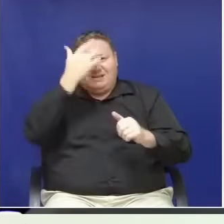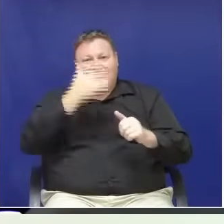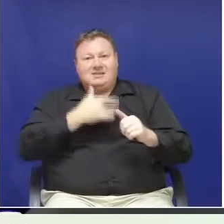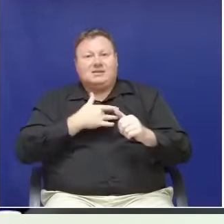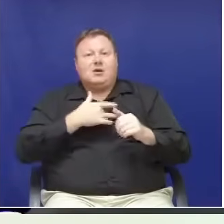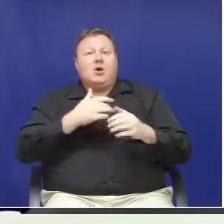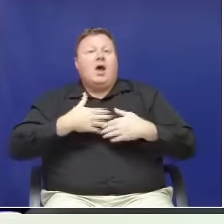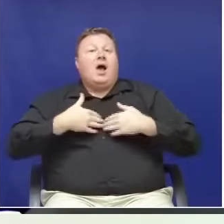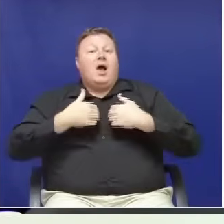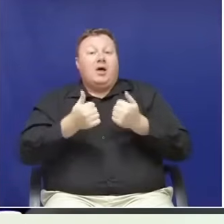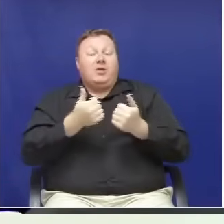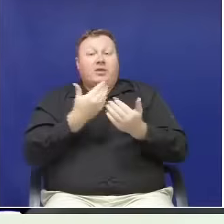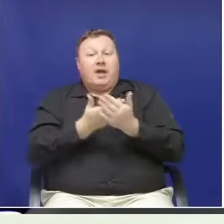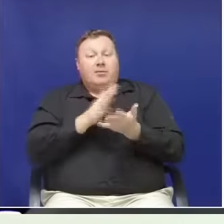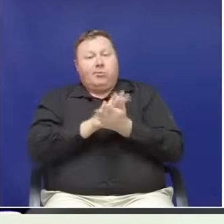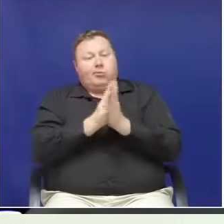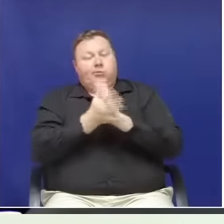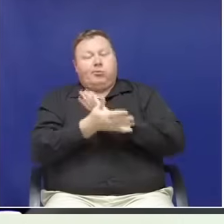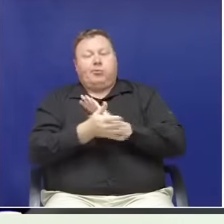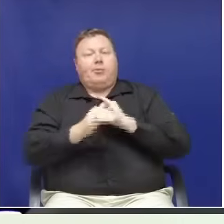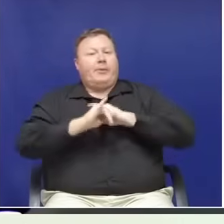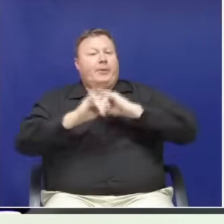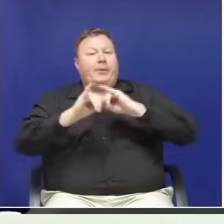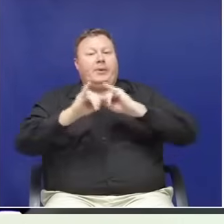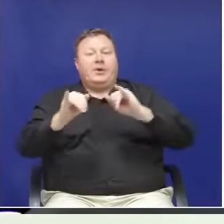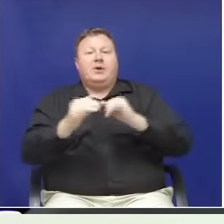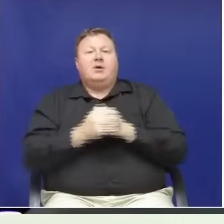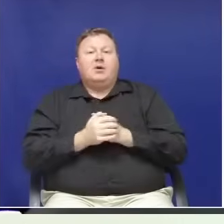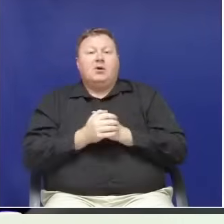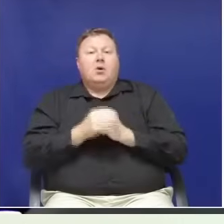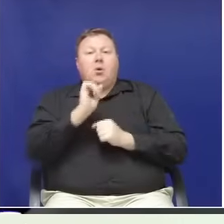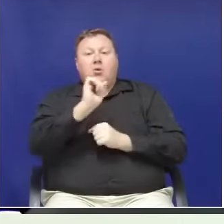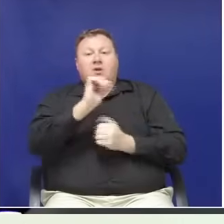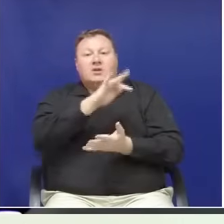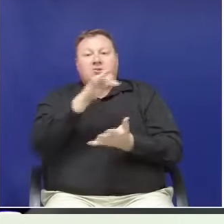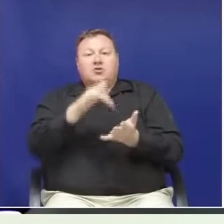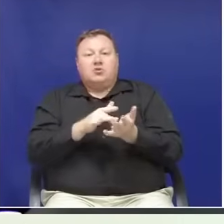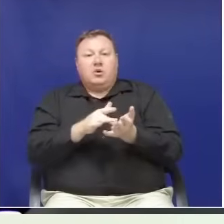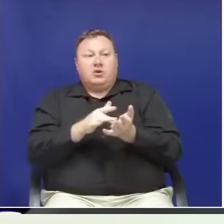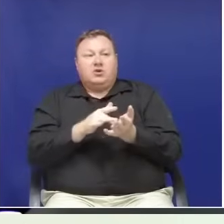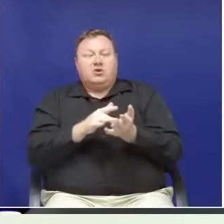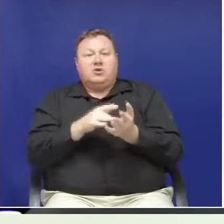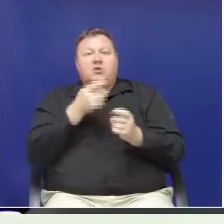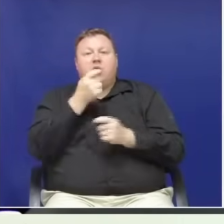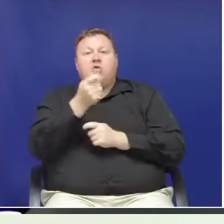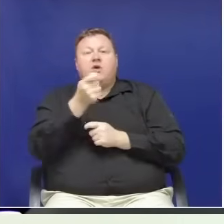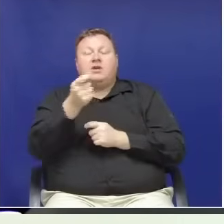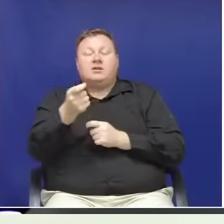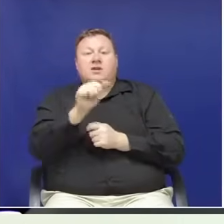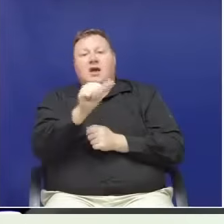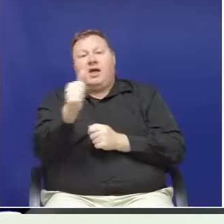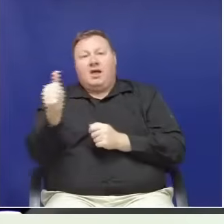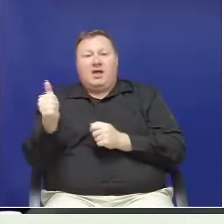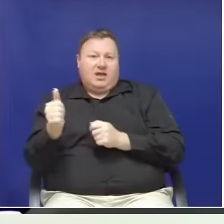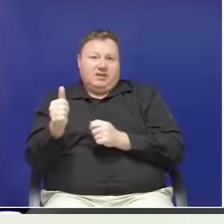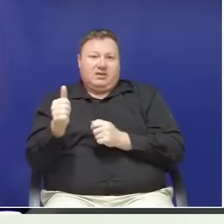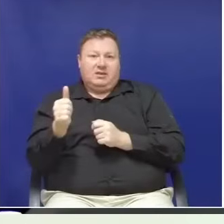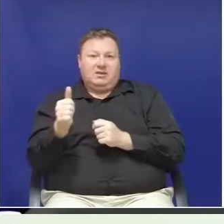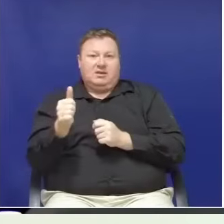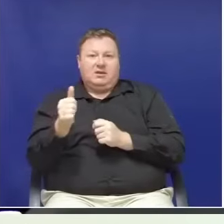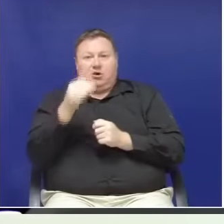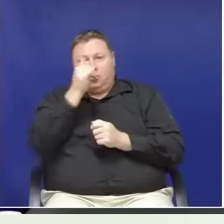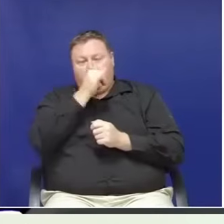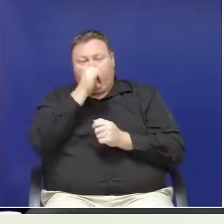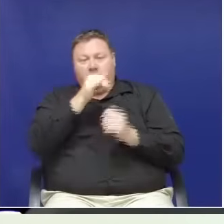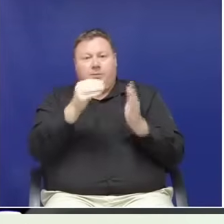affected detrimentally or whose health status poses a threat to other offenders if